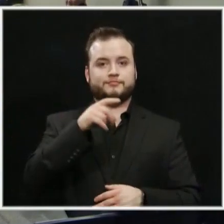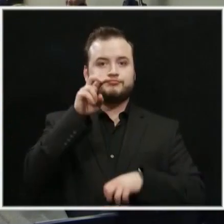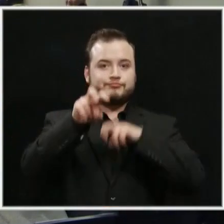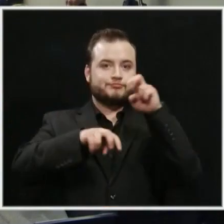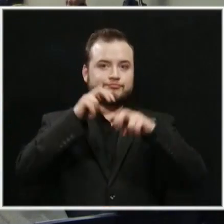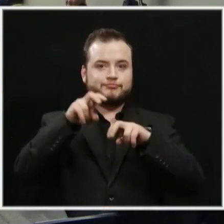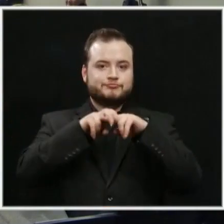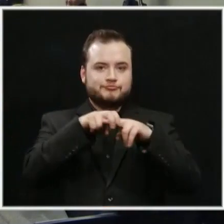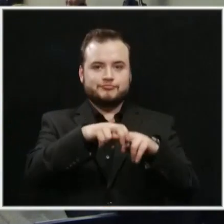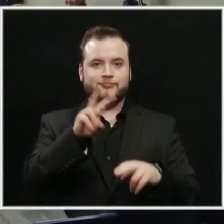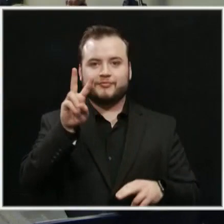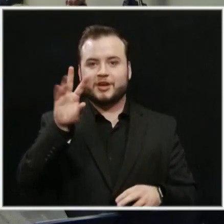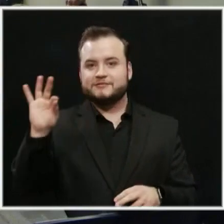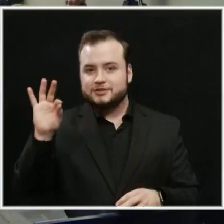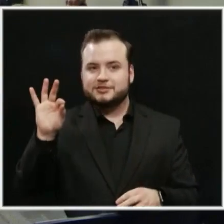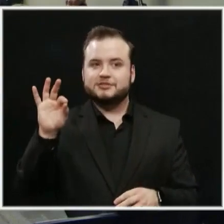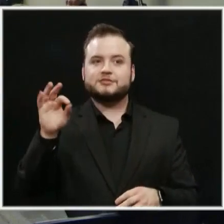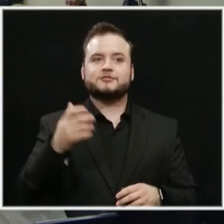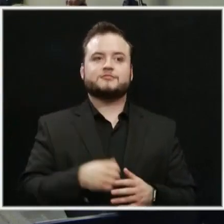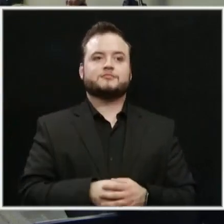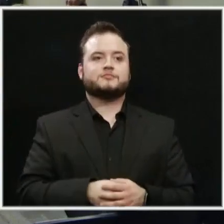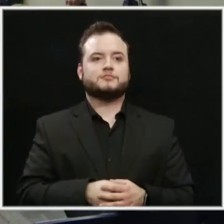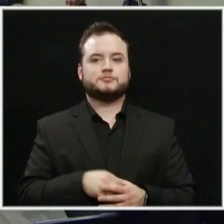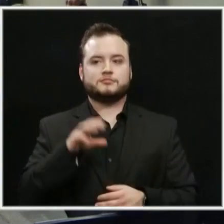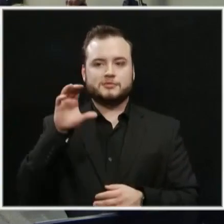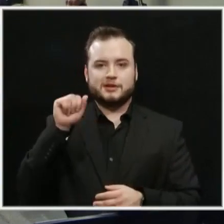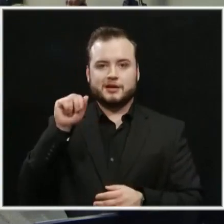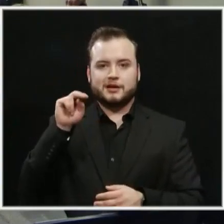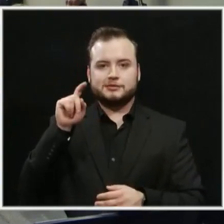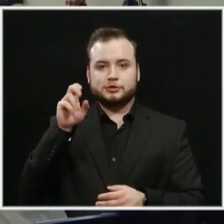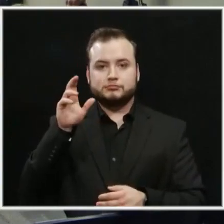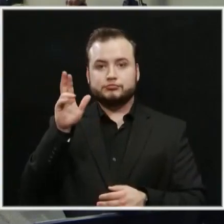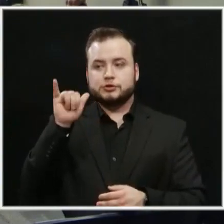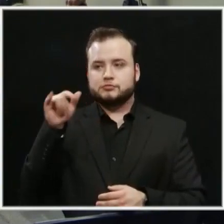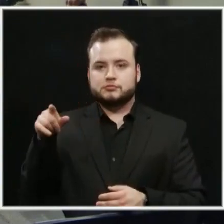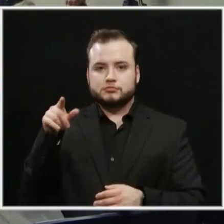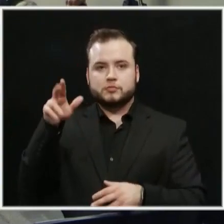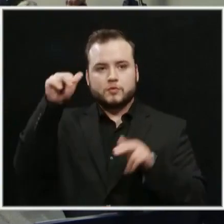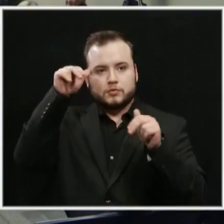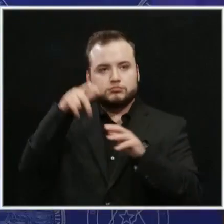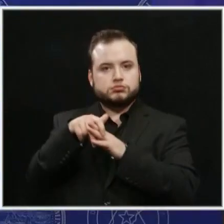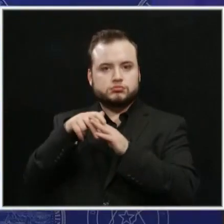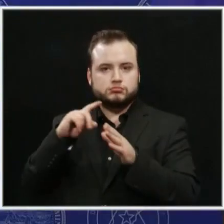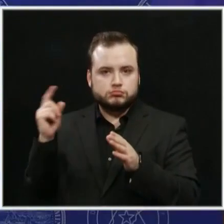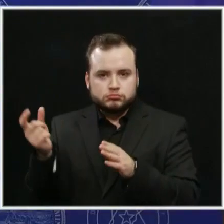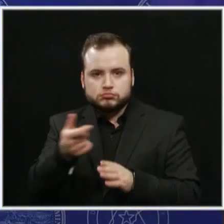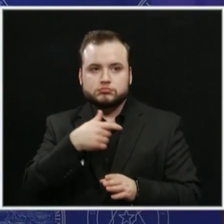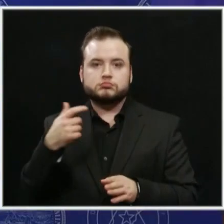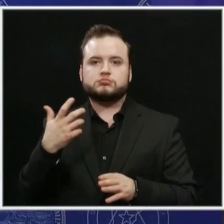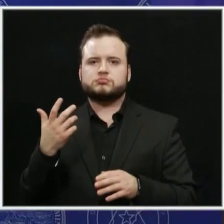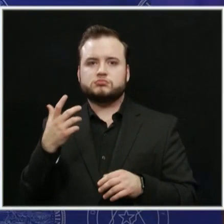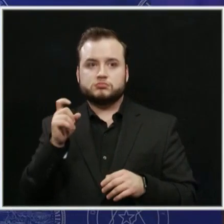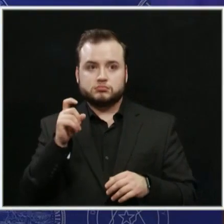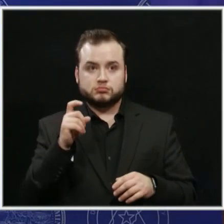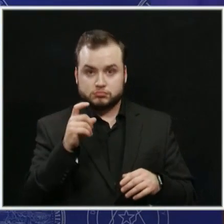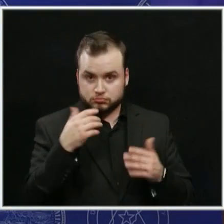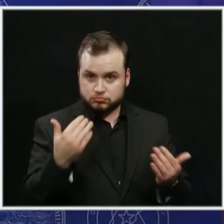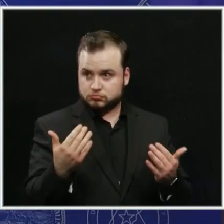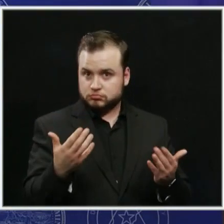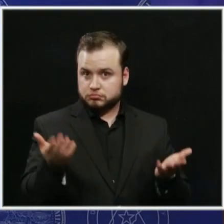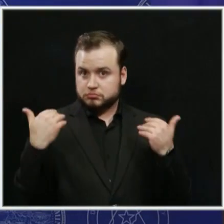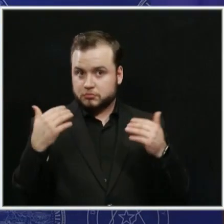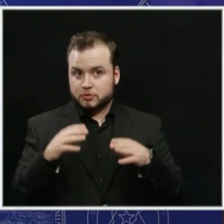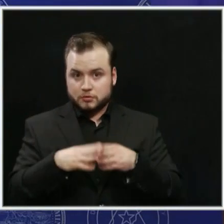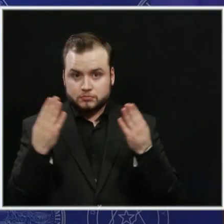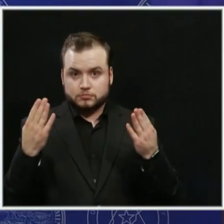key decisions made by the horse owners soon about whether to stay here or move their horses elsewhere. Yeah, well, and I think the thing with